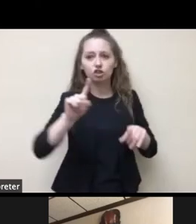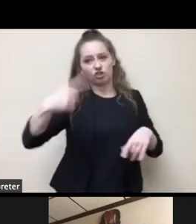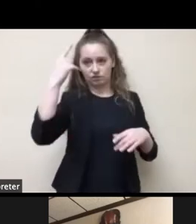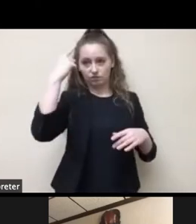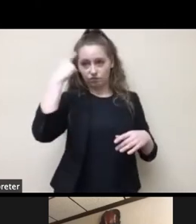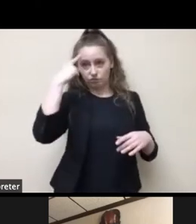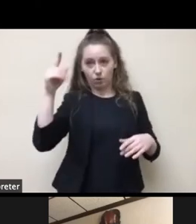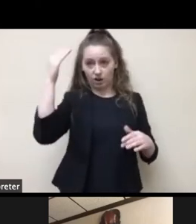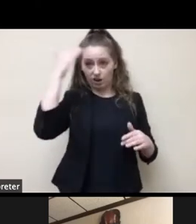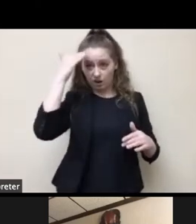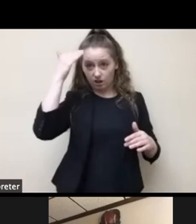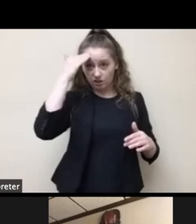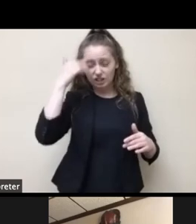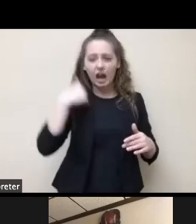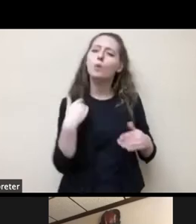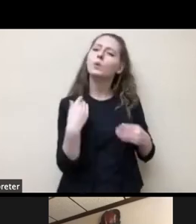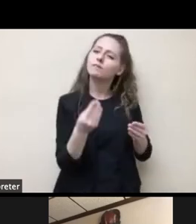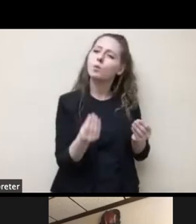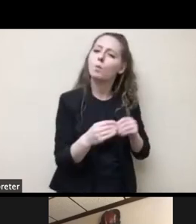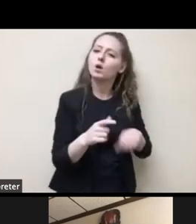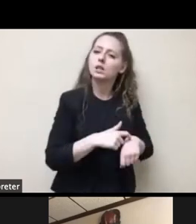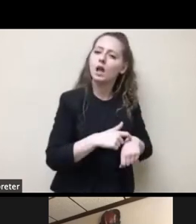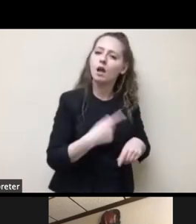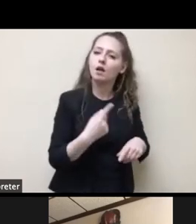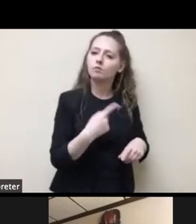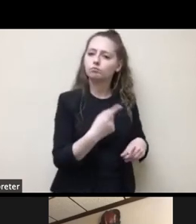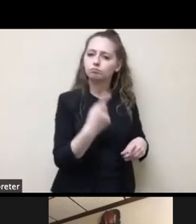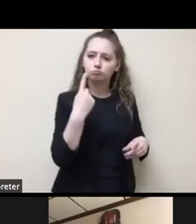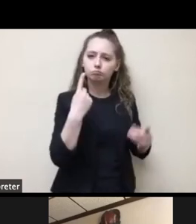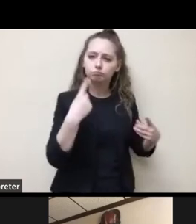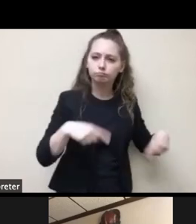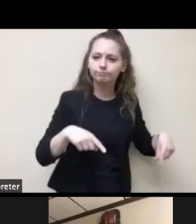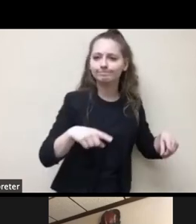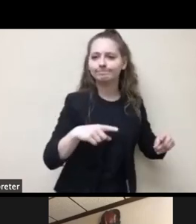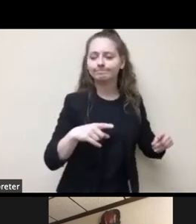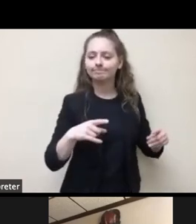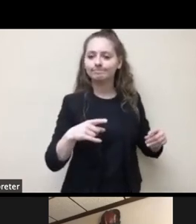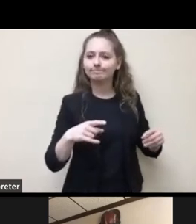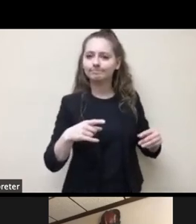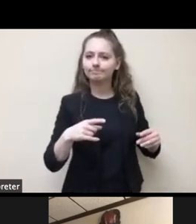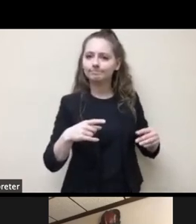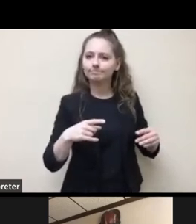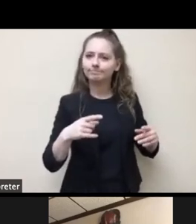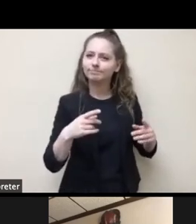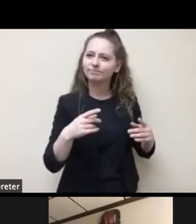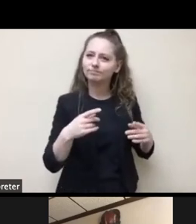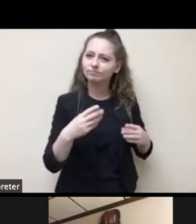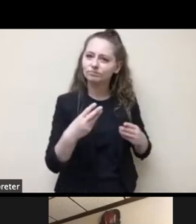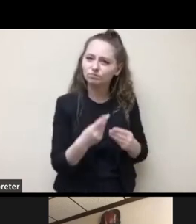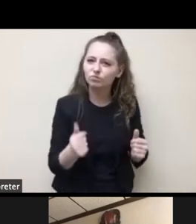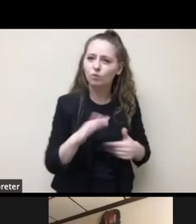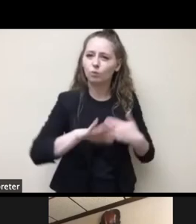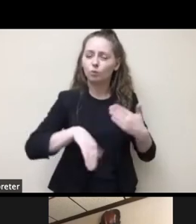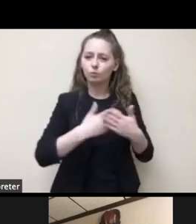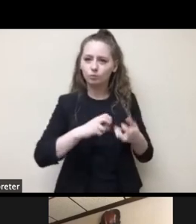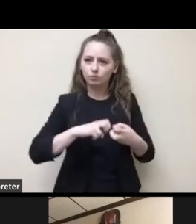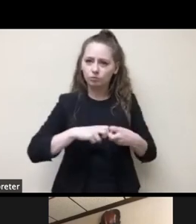time for them to get the kinks worked out, to get it more stabilized, and to get, you know, it's expensive. It's not cheap. You